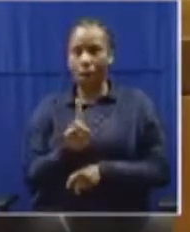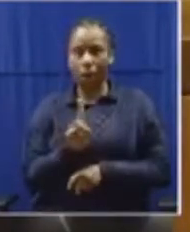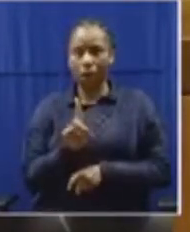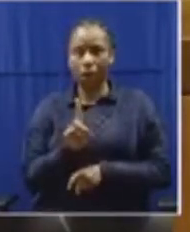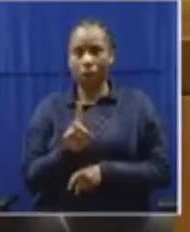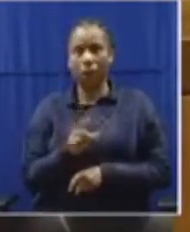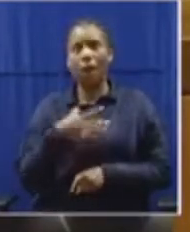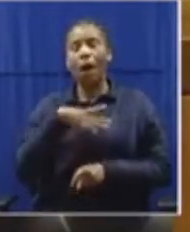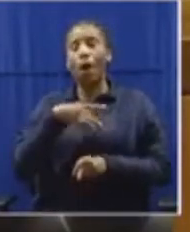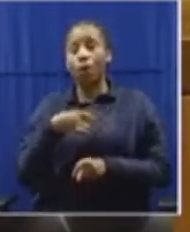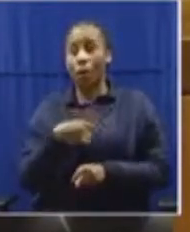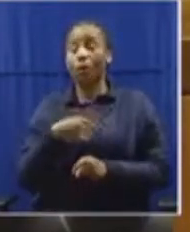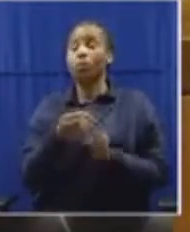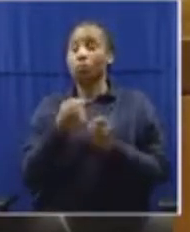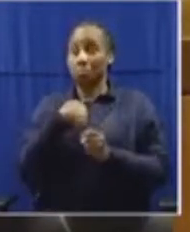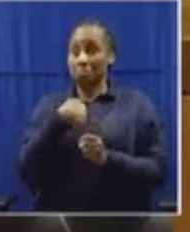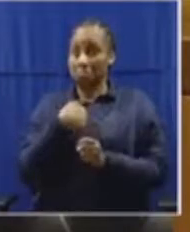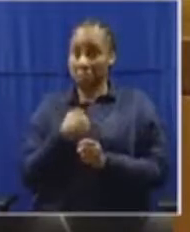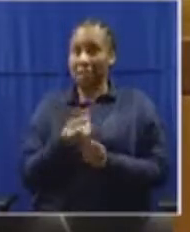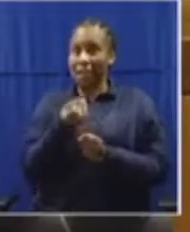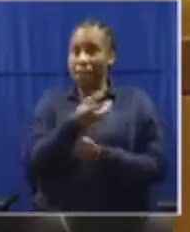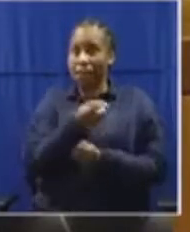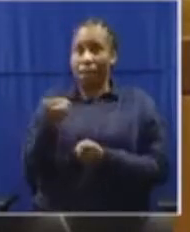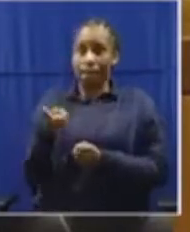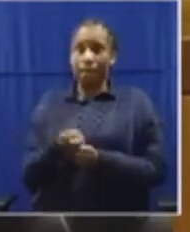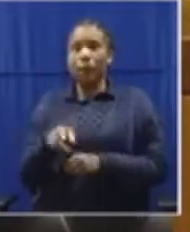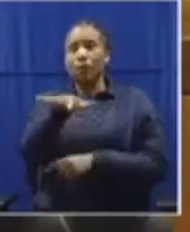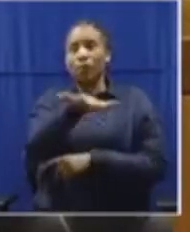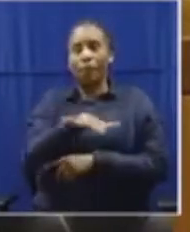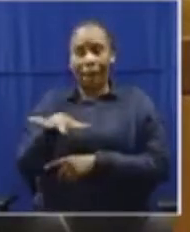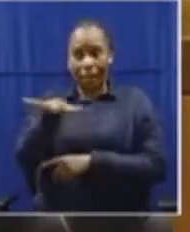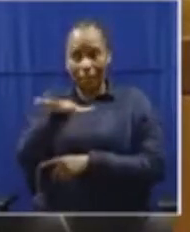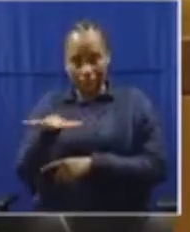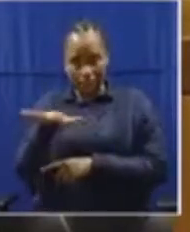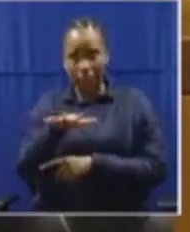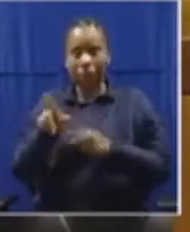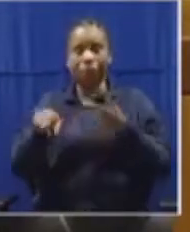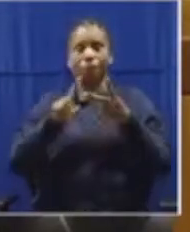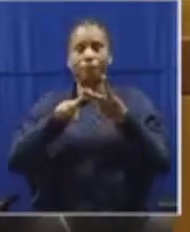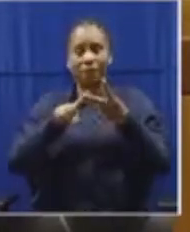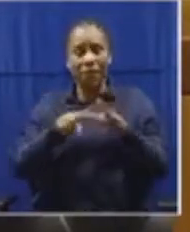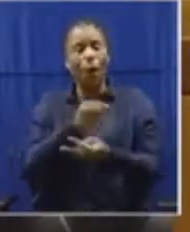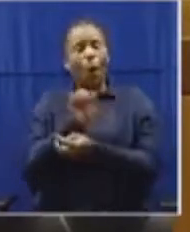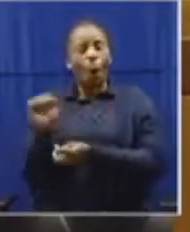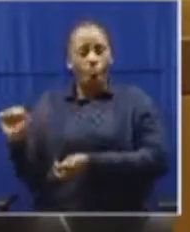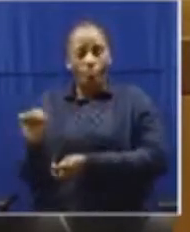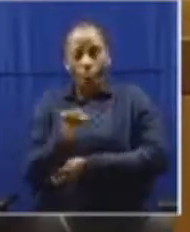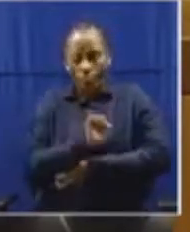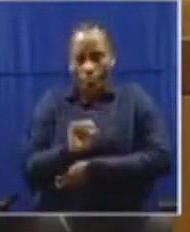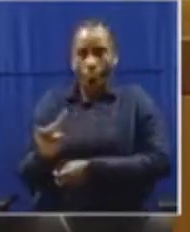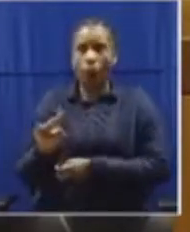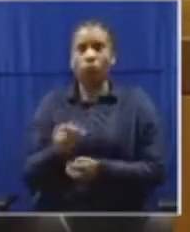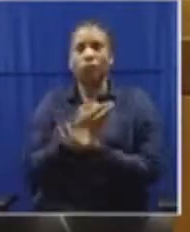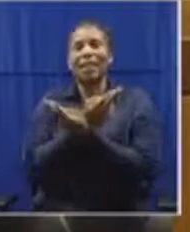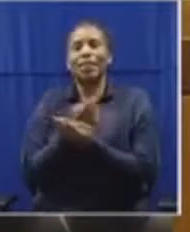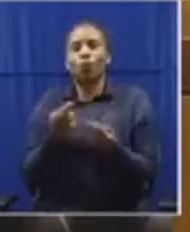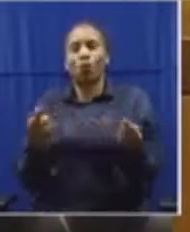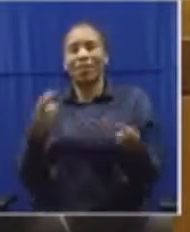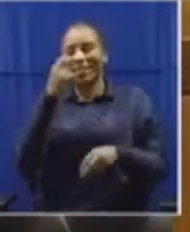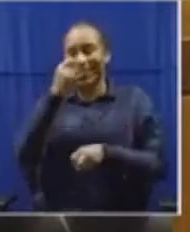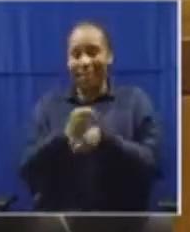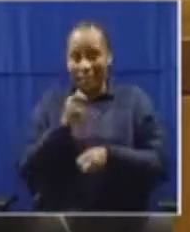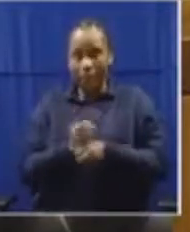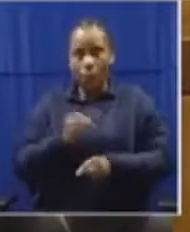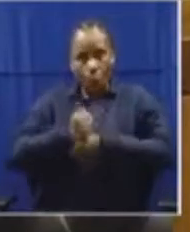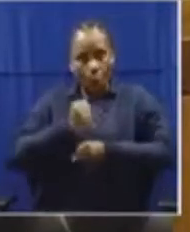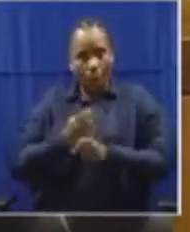give them space. I'd like to give them all the resources that they need even to do this work.